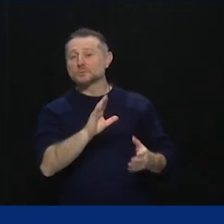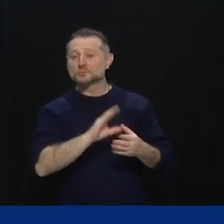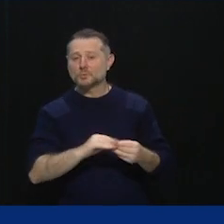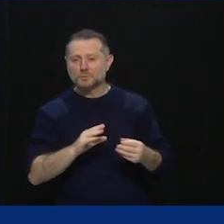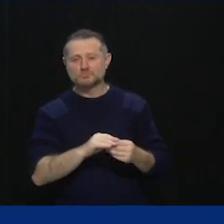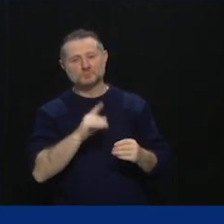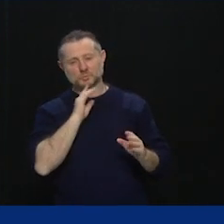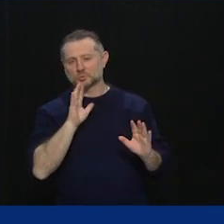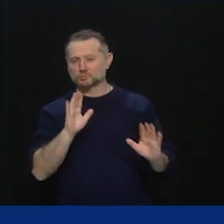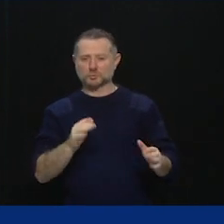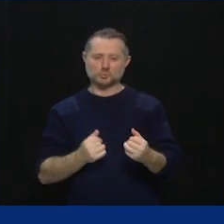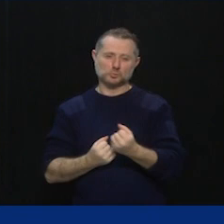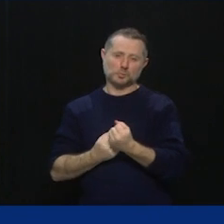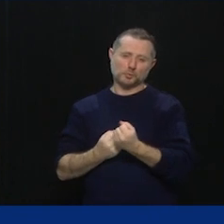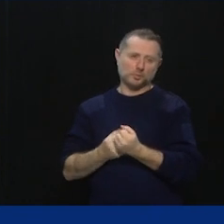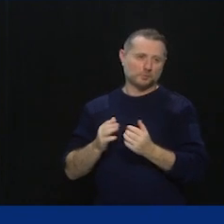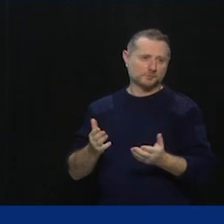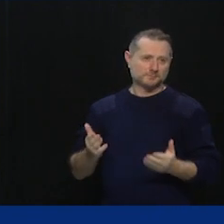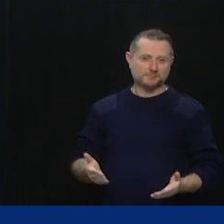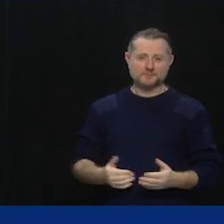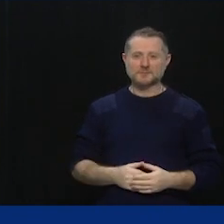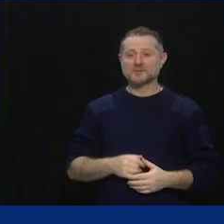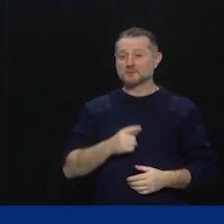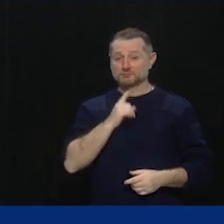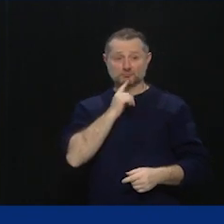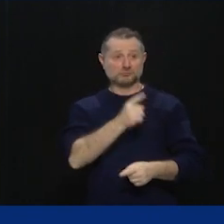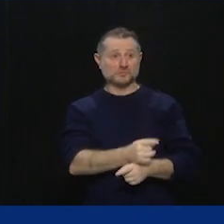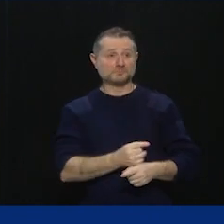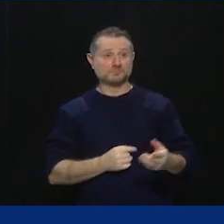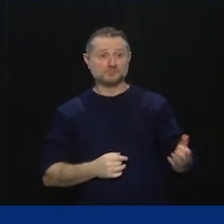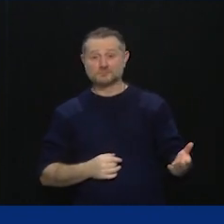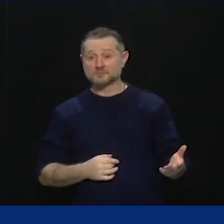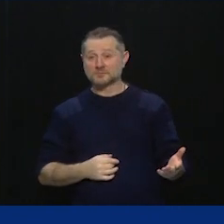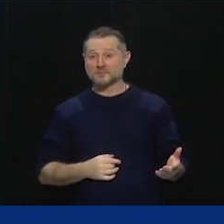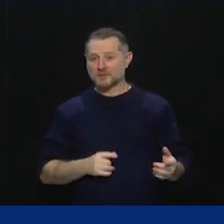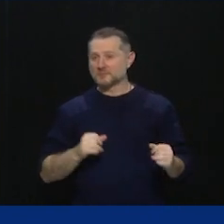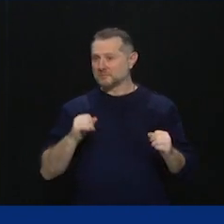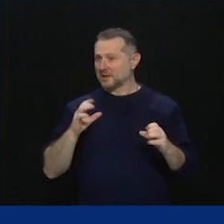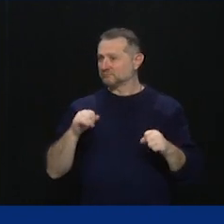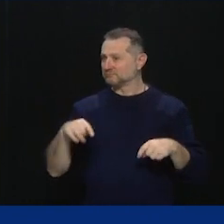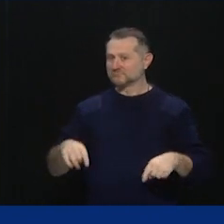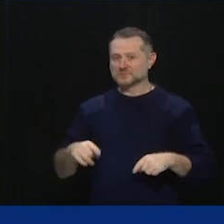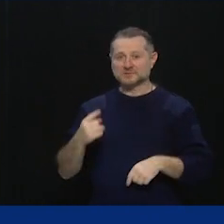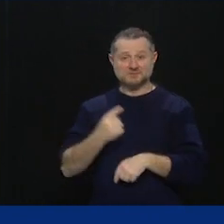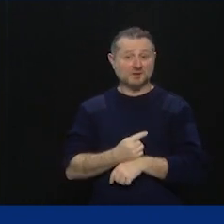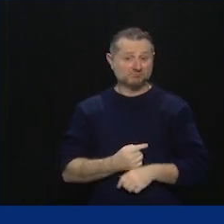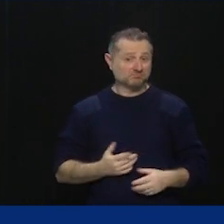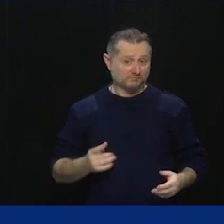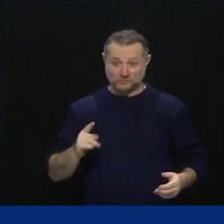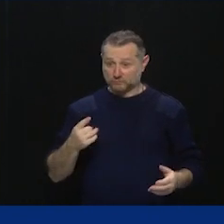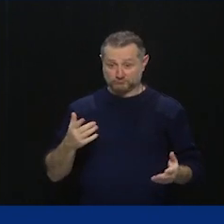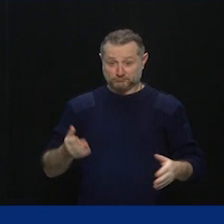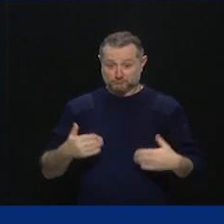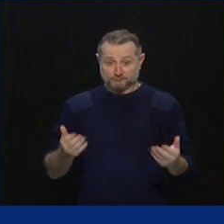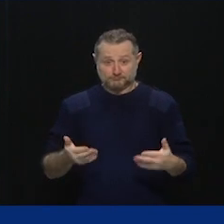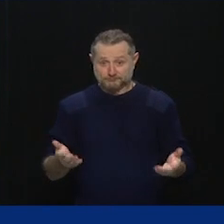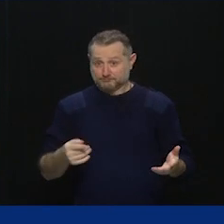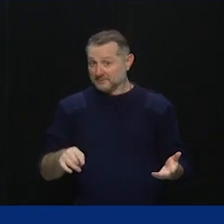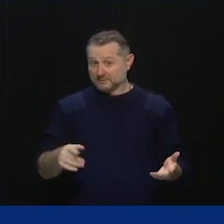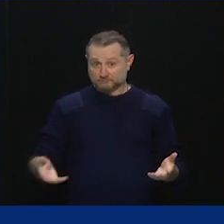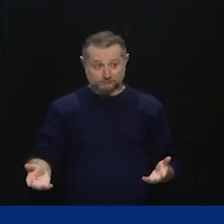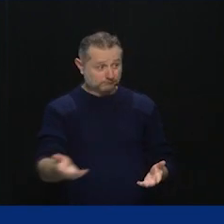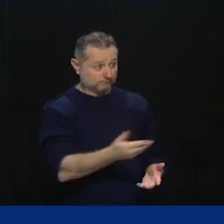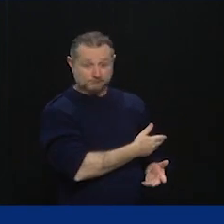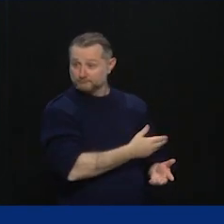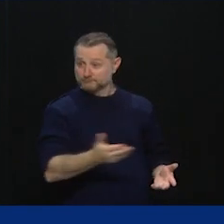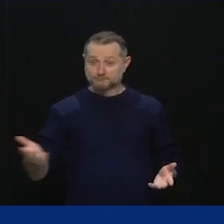here. And you're absolutely right. This is an amazing day for all of us, not just in Suffolk